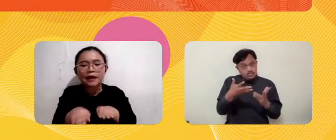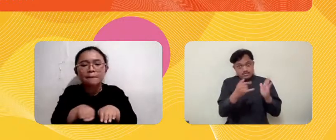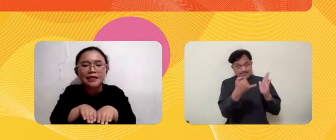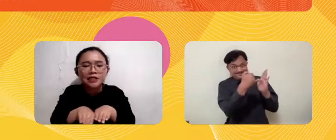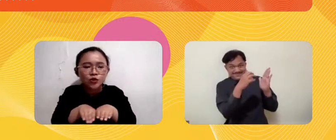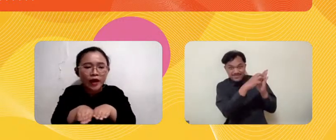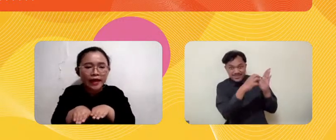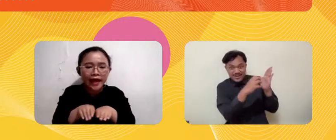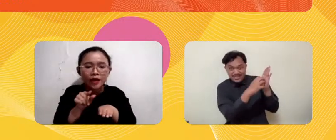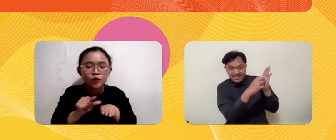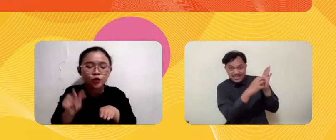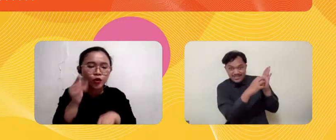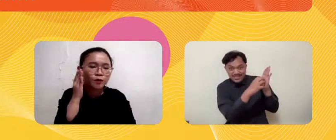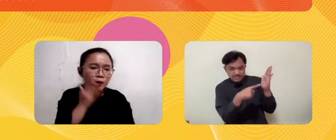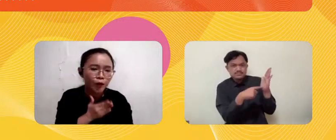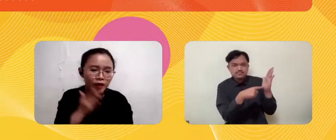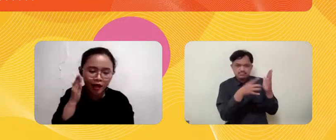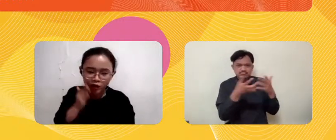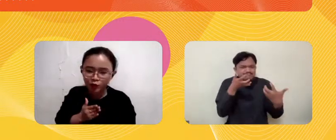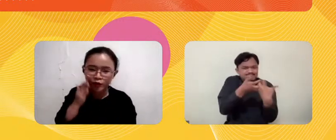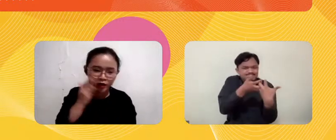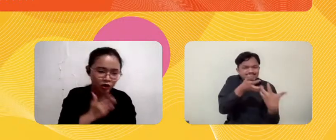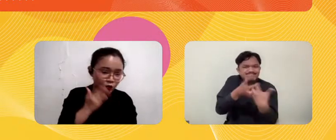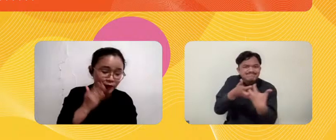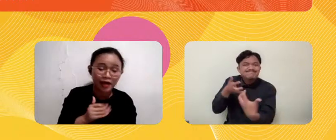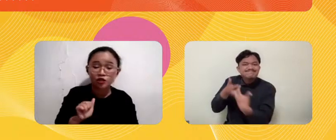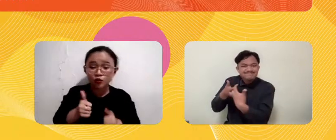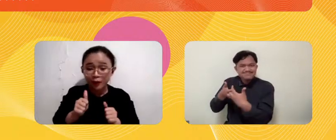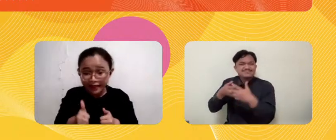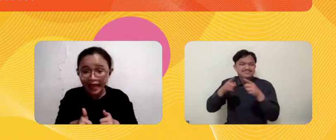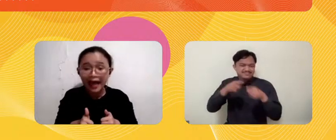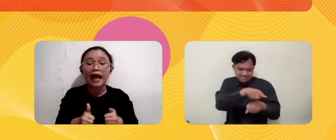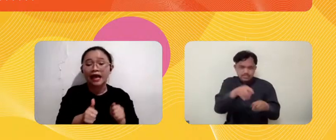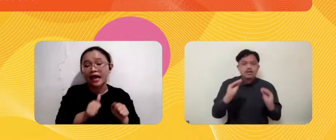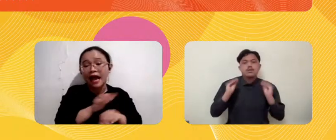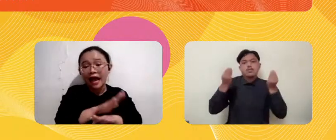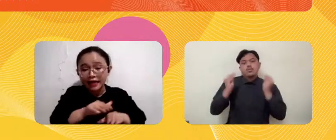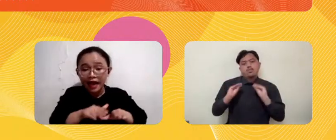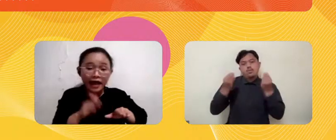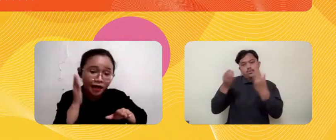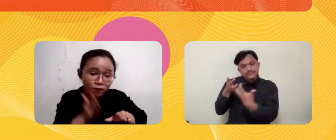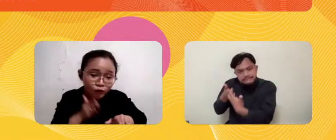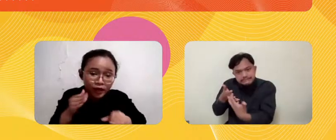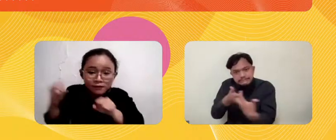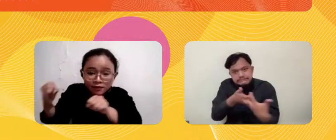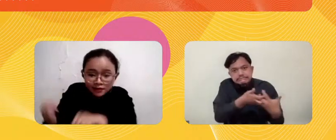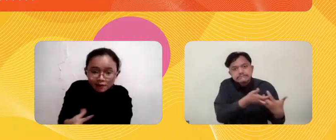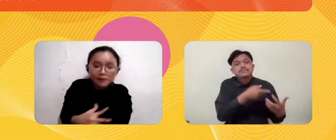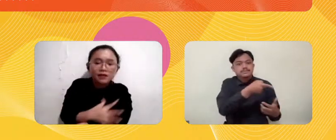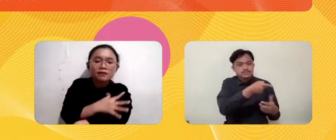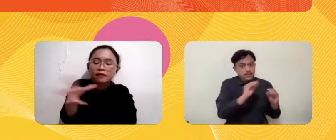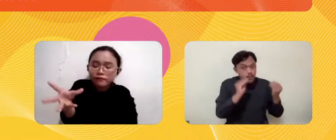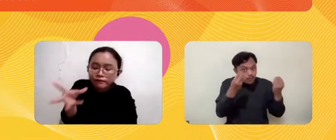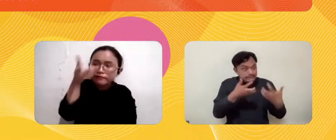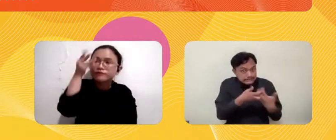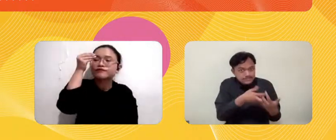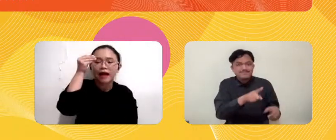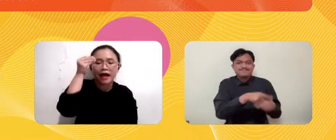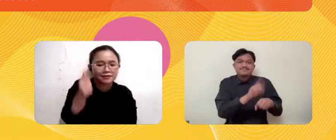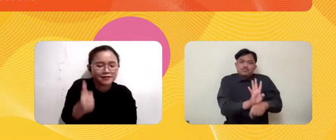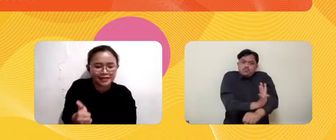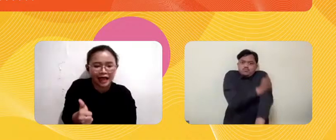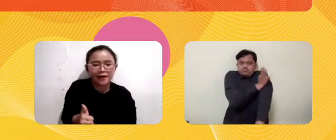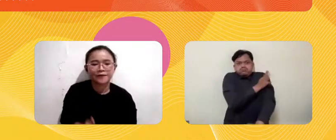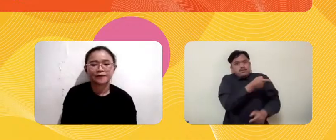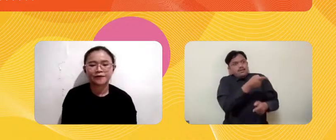use to deliver our message to the community at our own platform. And thank